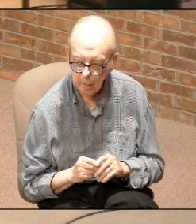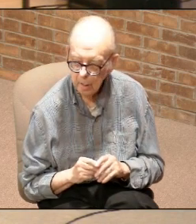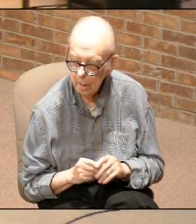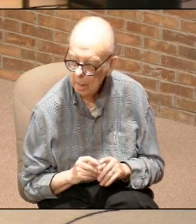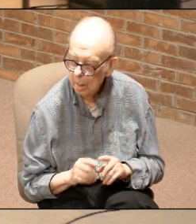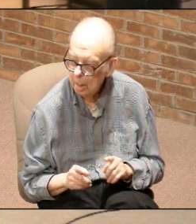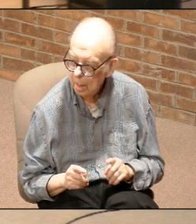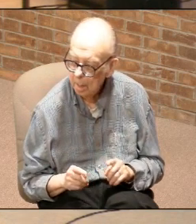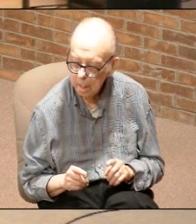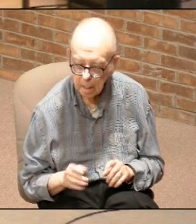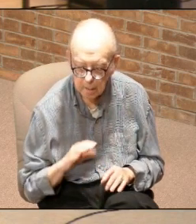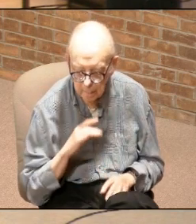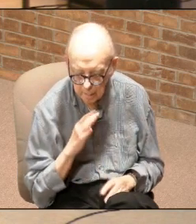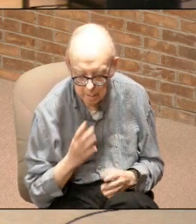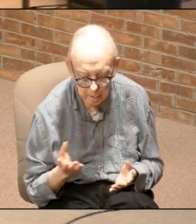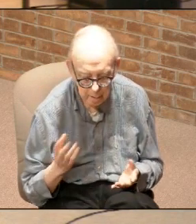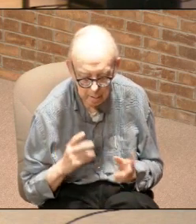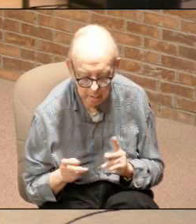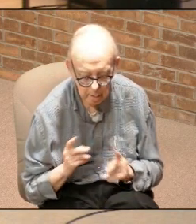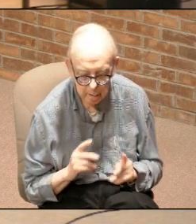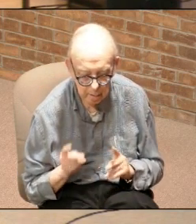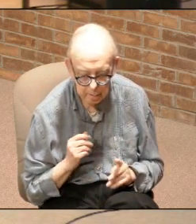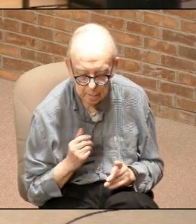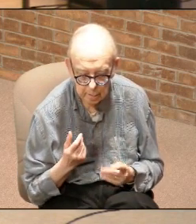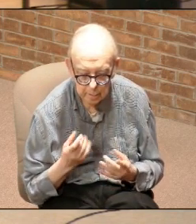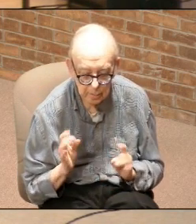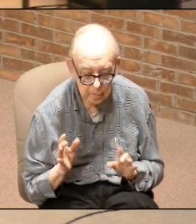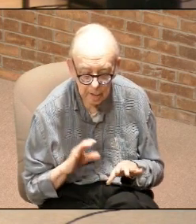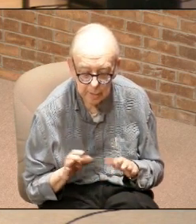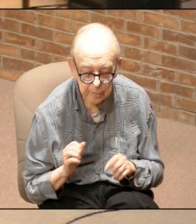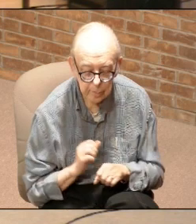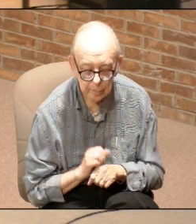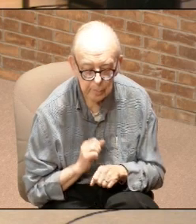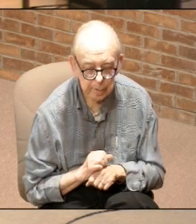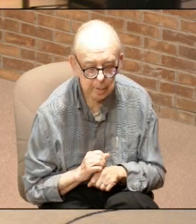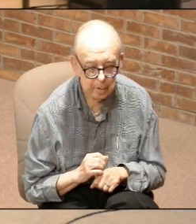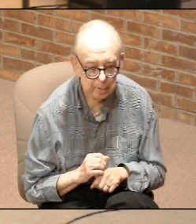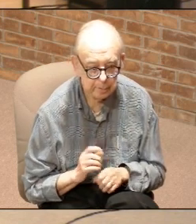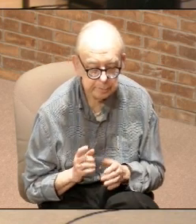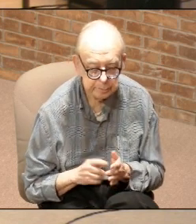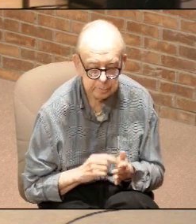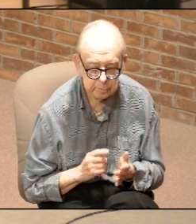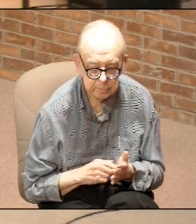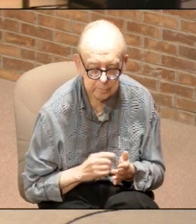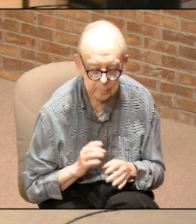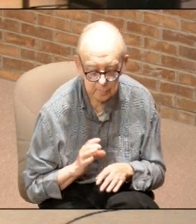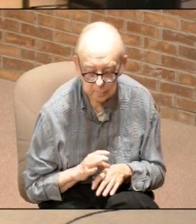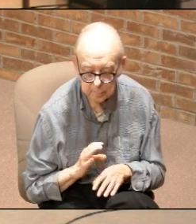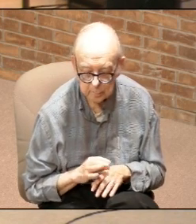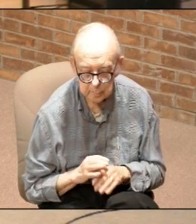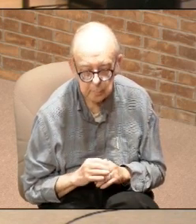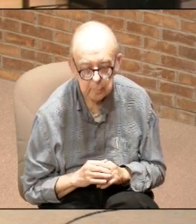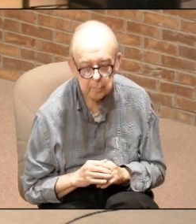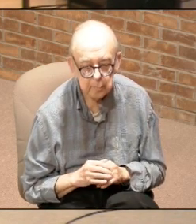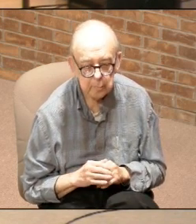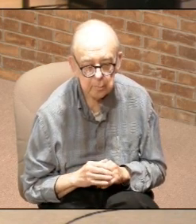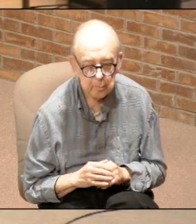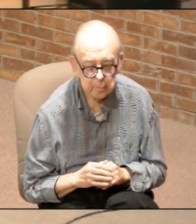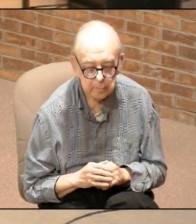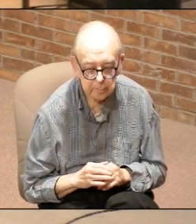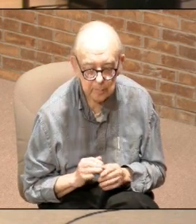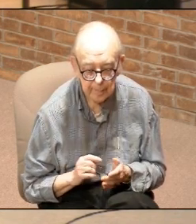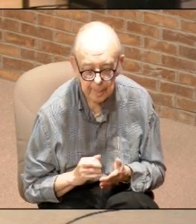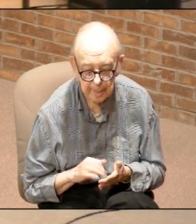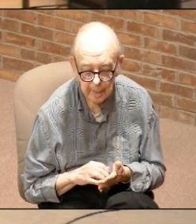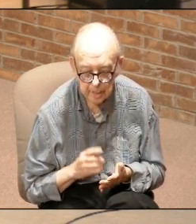but it got messy because a lot of people don't like to do the work and sometimes in church that's what